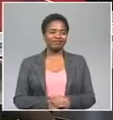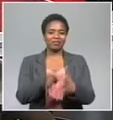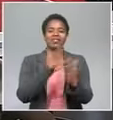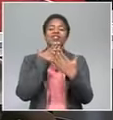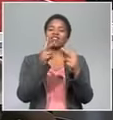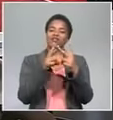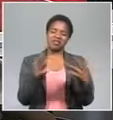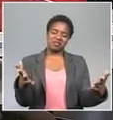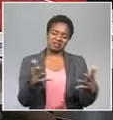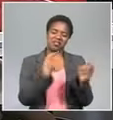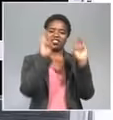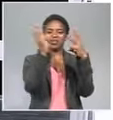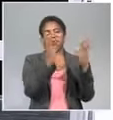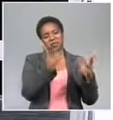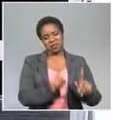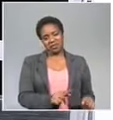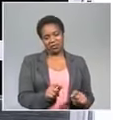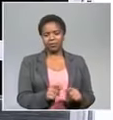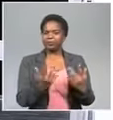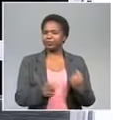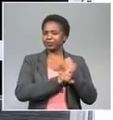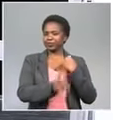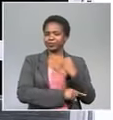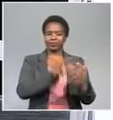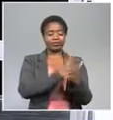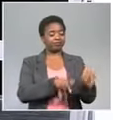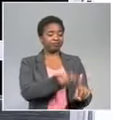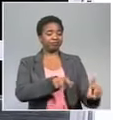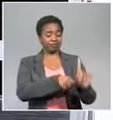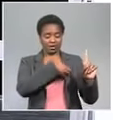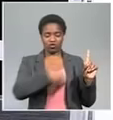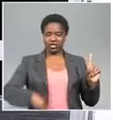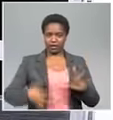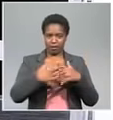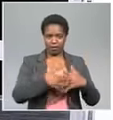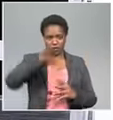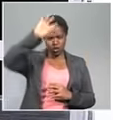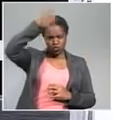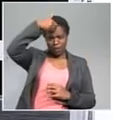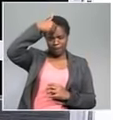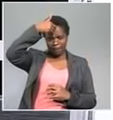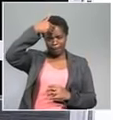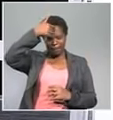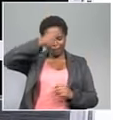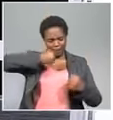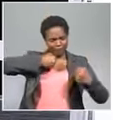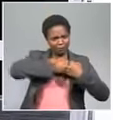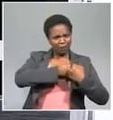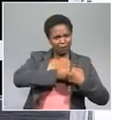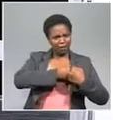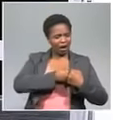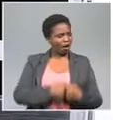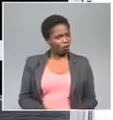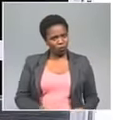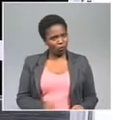very much. Joel Guy there in Cape Town. And finally, there's plenty of buzz around the so-called Trump bump. US President